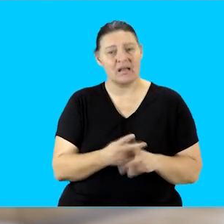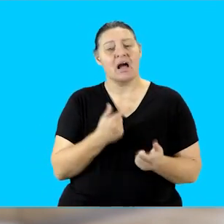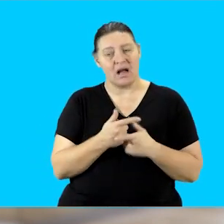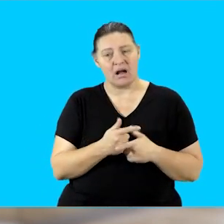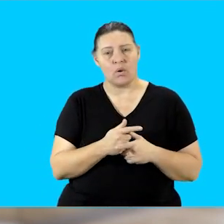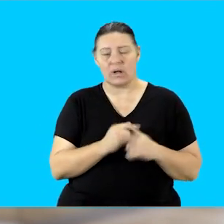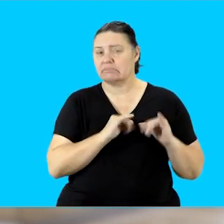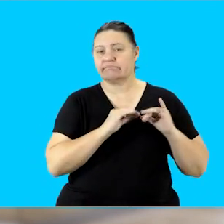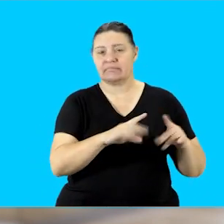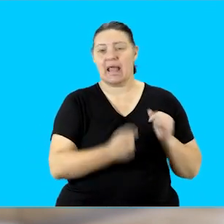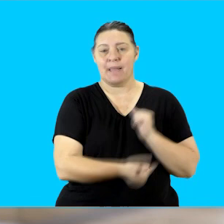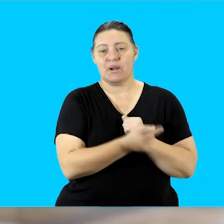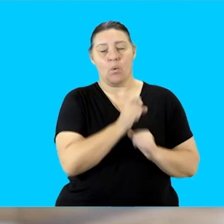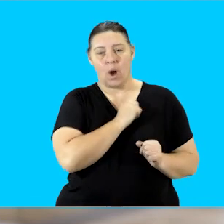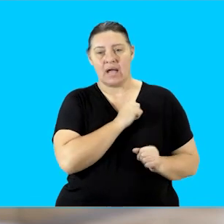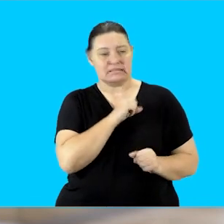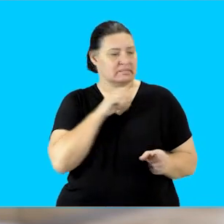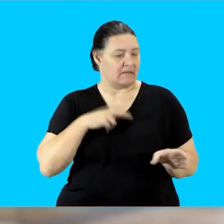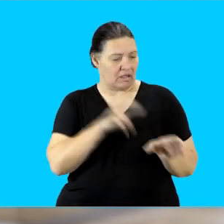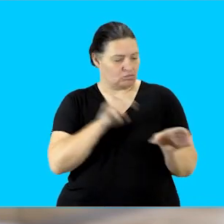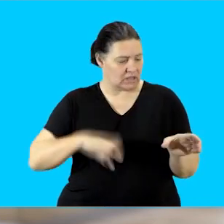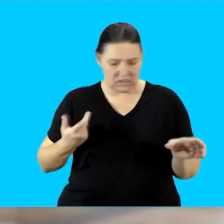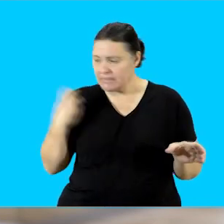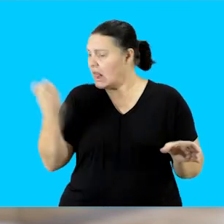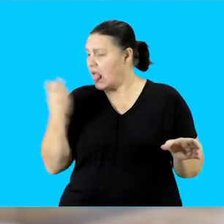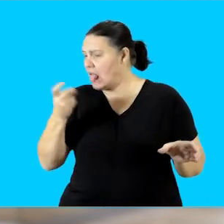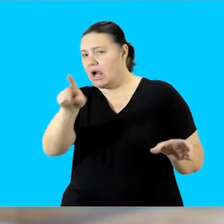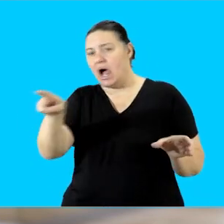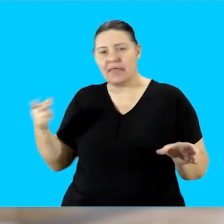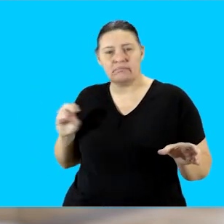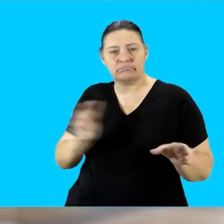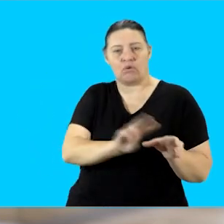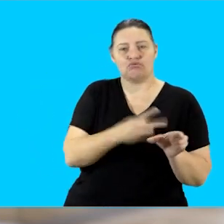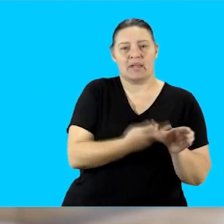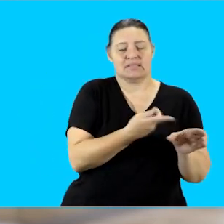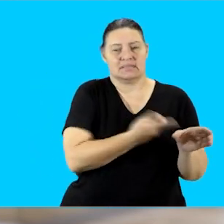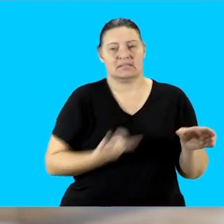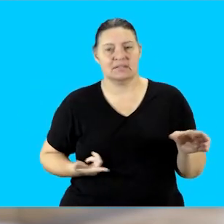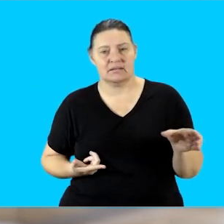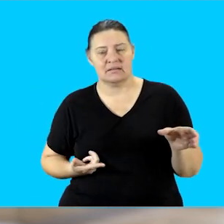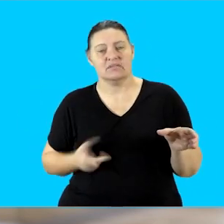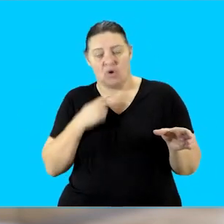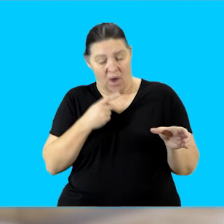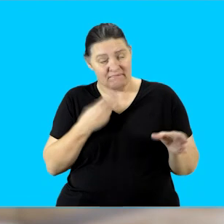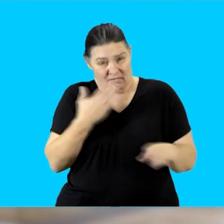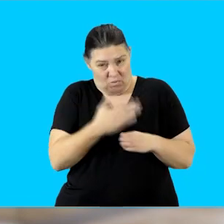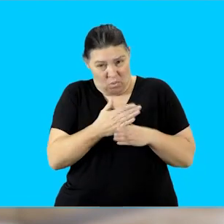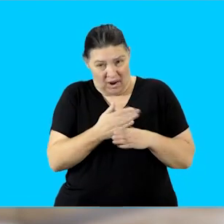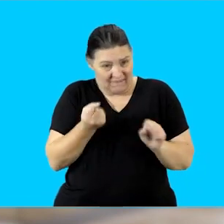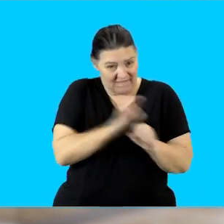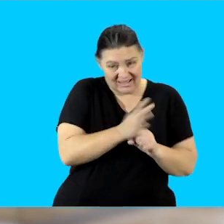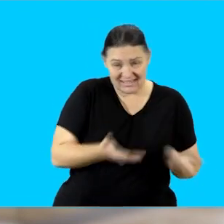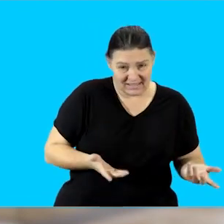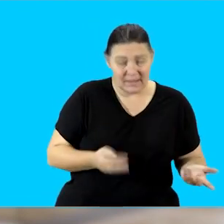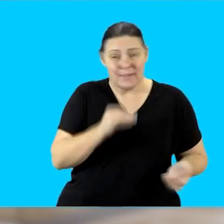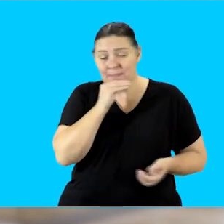productivity is at standstill because those employees have resigned. Now we need to find people who are going to replace them. So if productivity is affected,